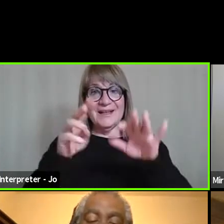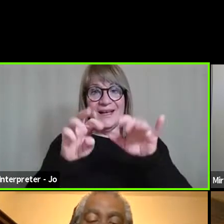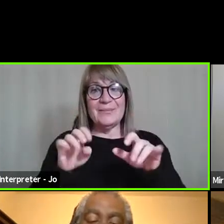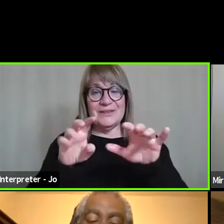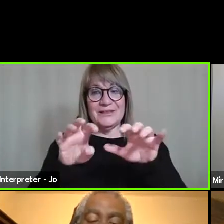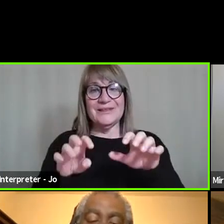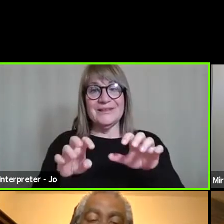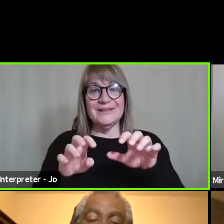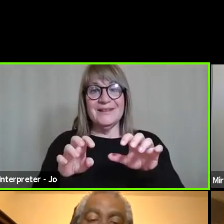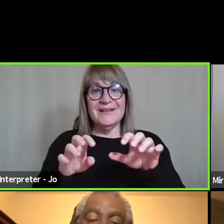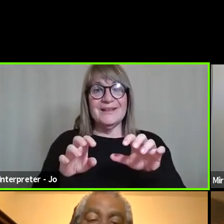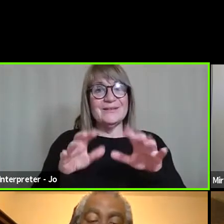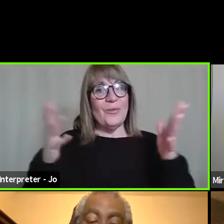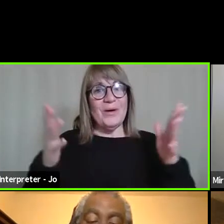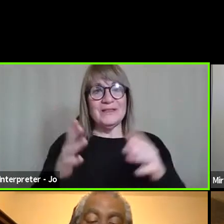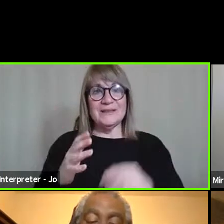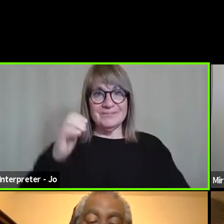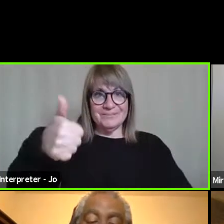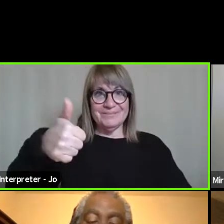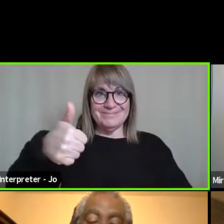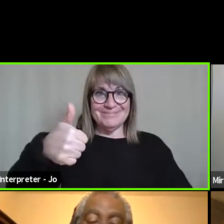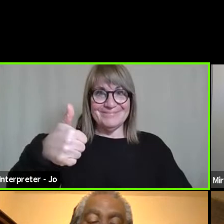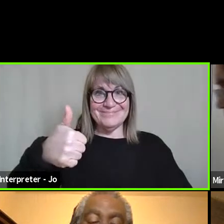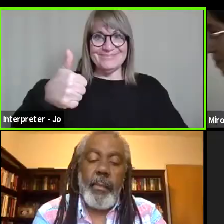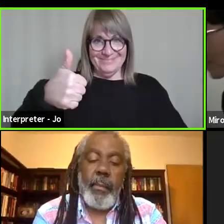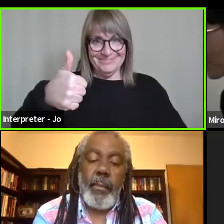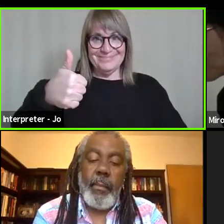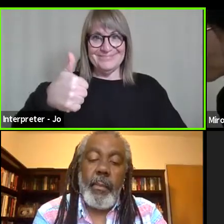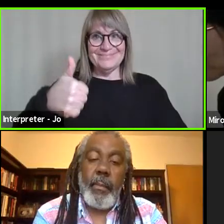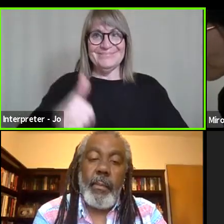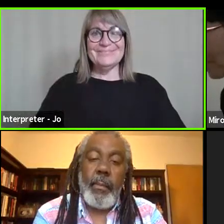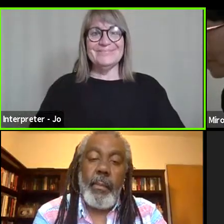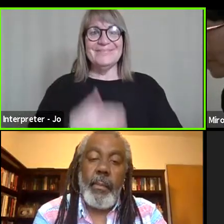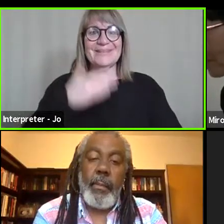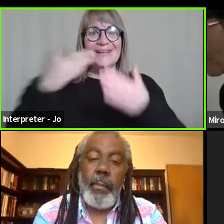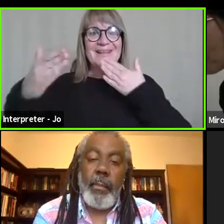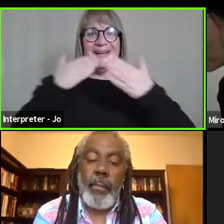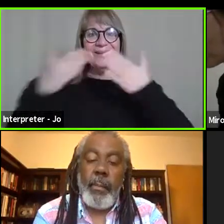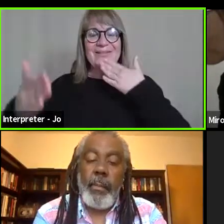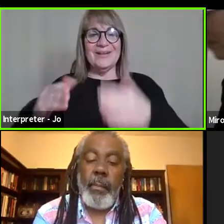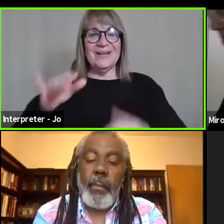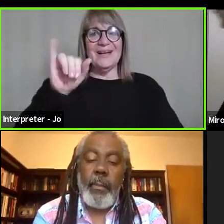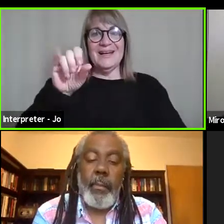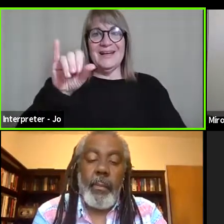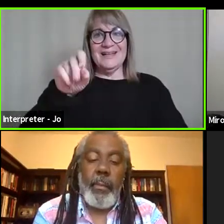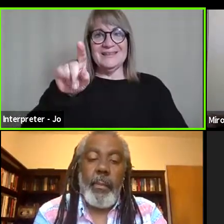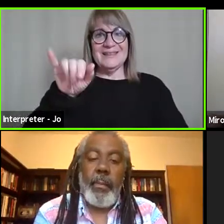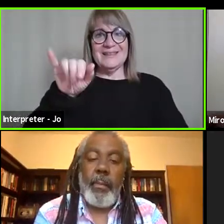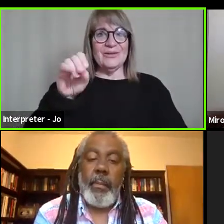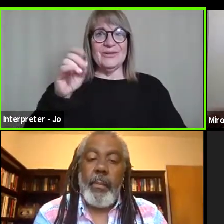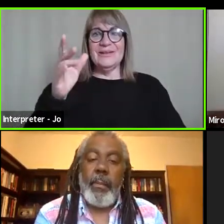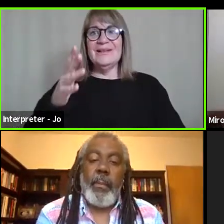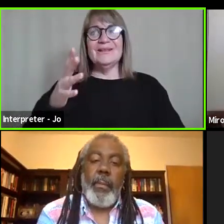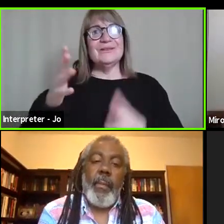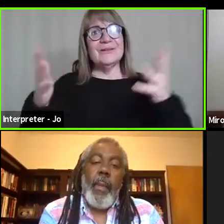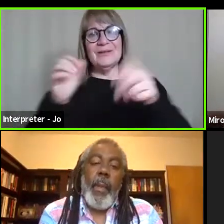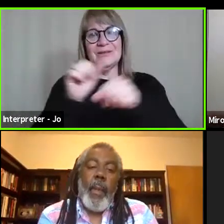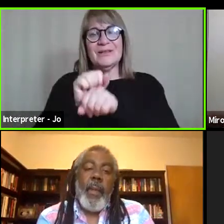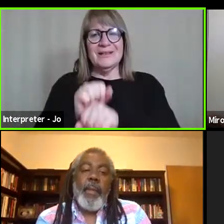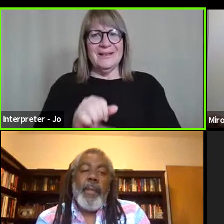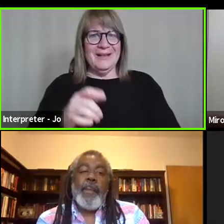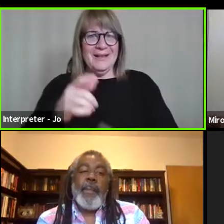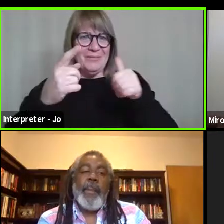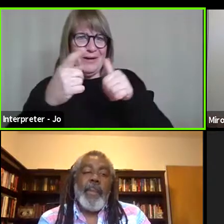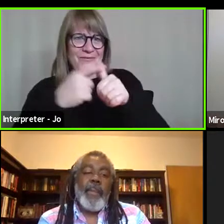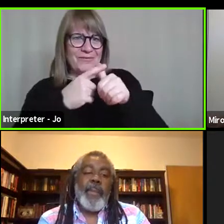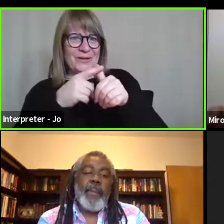captioner so much yes yeah thank you everyone thank you oh my gosh no for those first 30 minutes